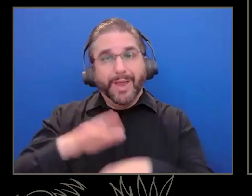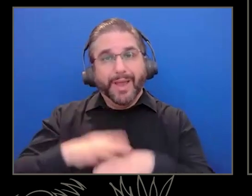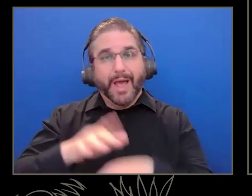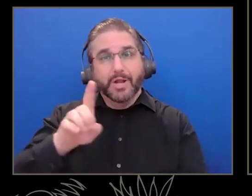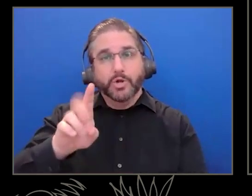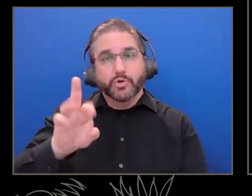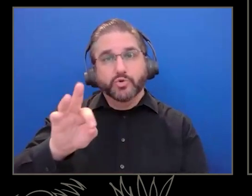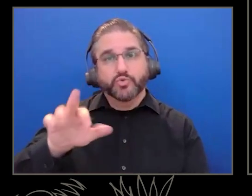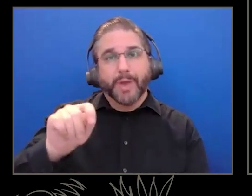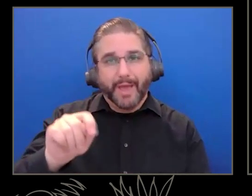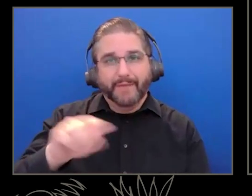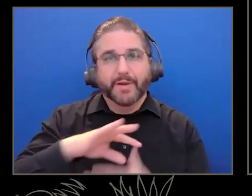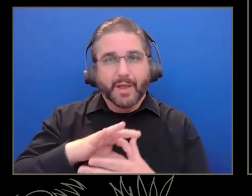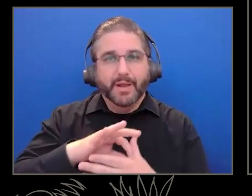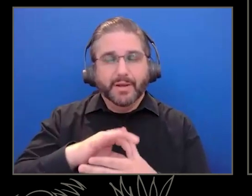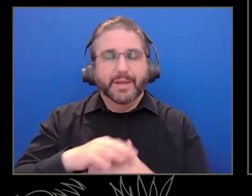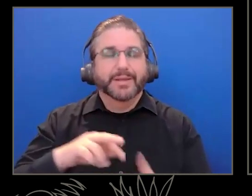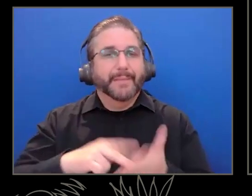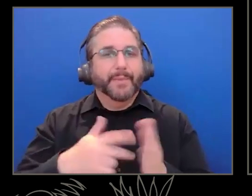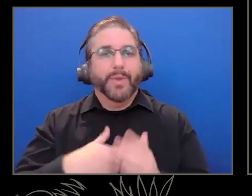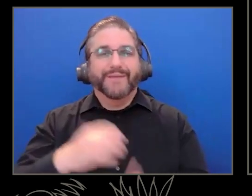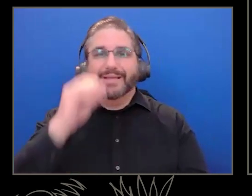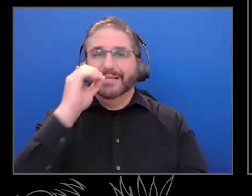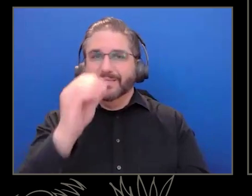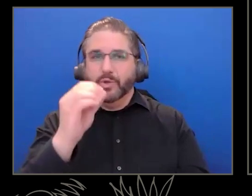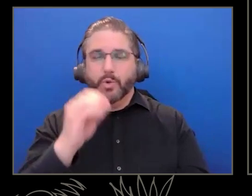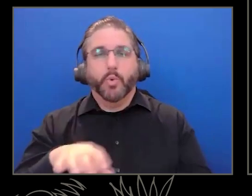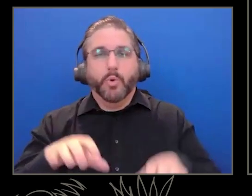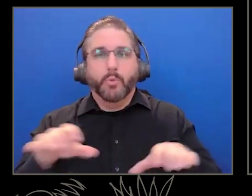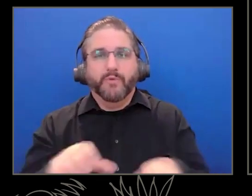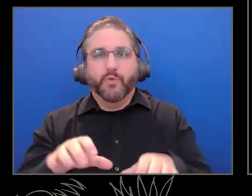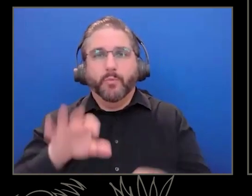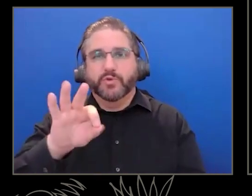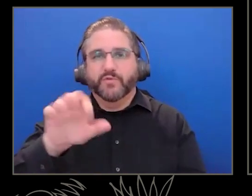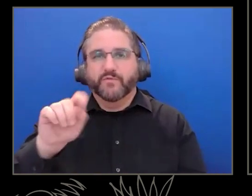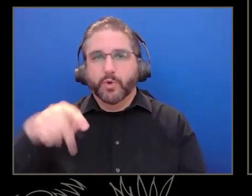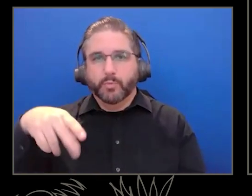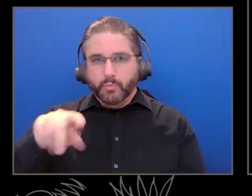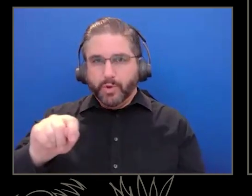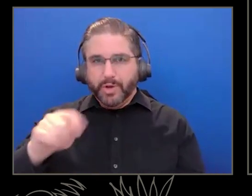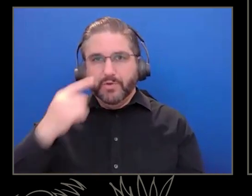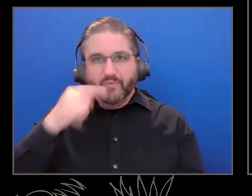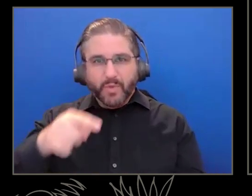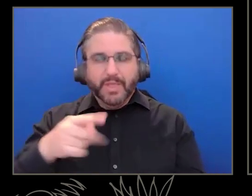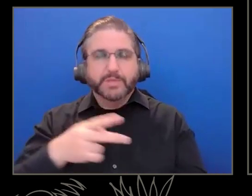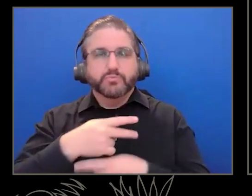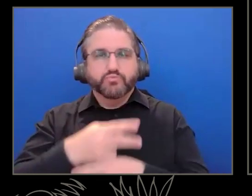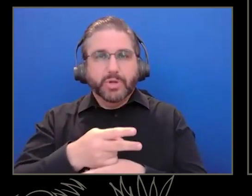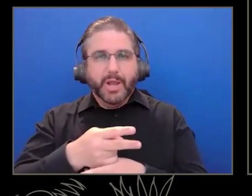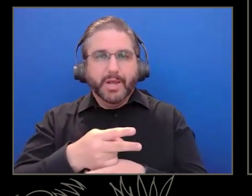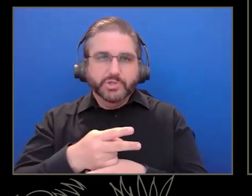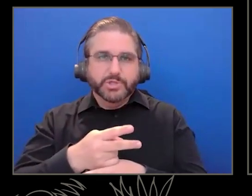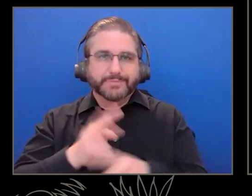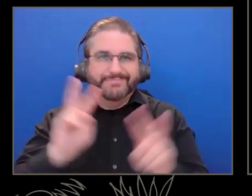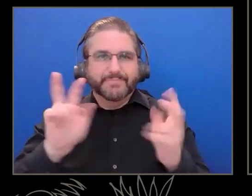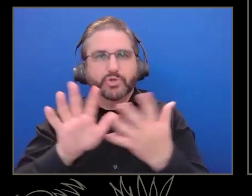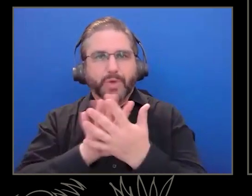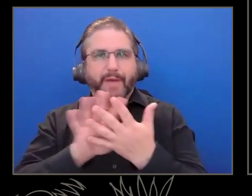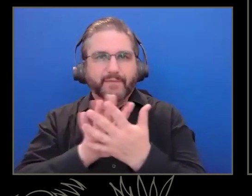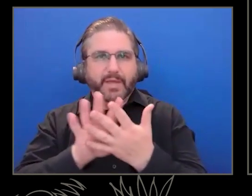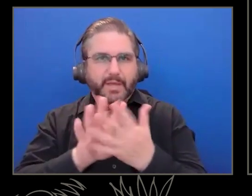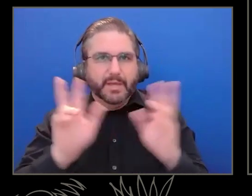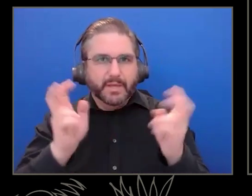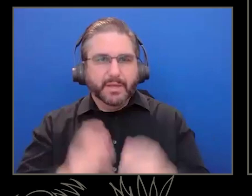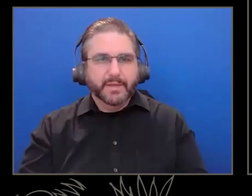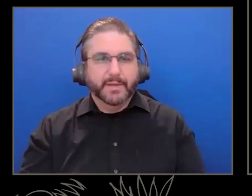have 0 performance footprint in the case for production traffic. But yeah, this got